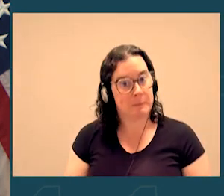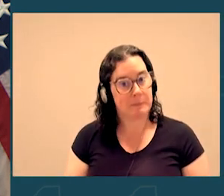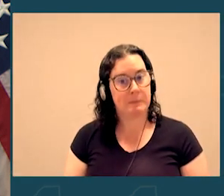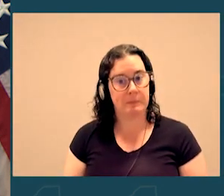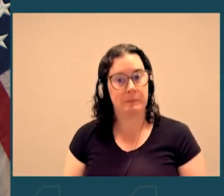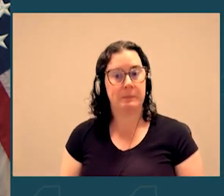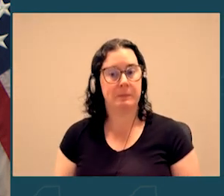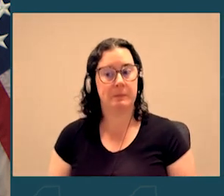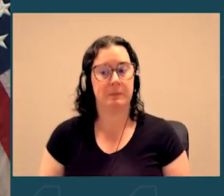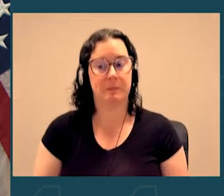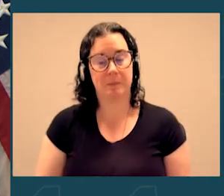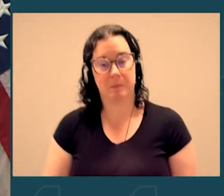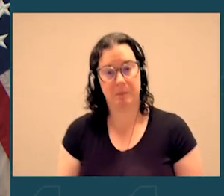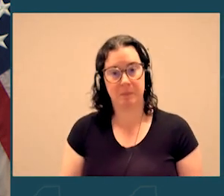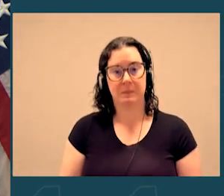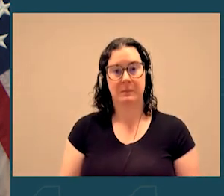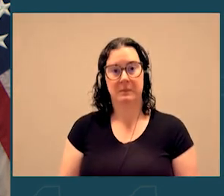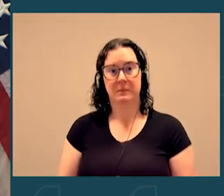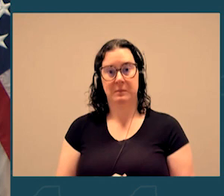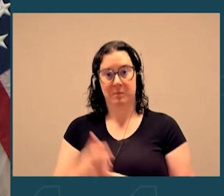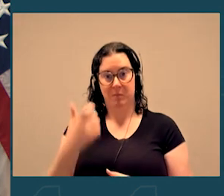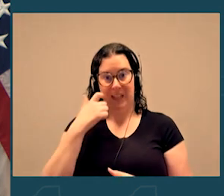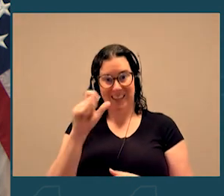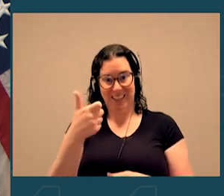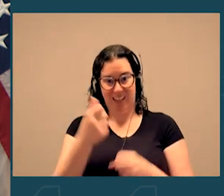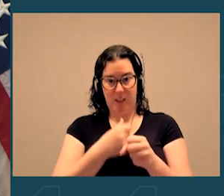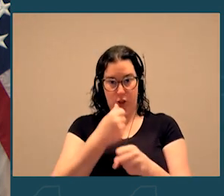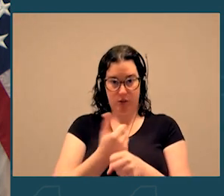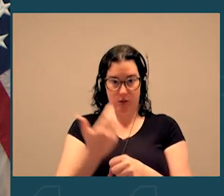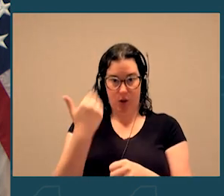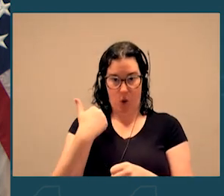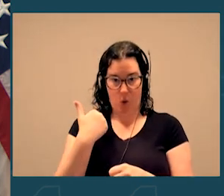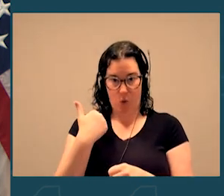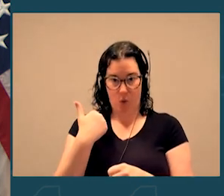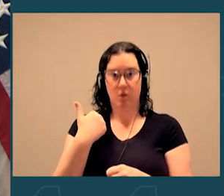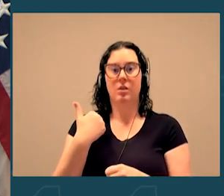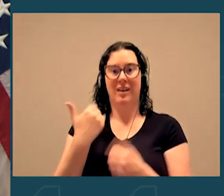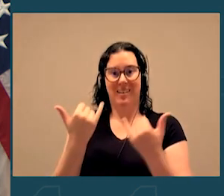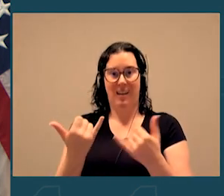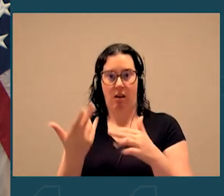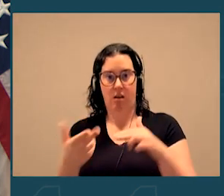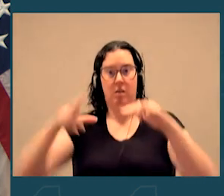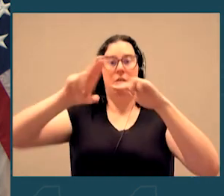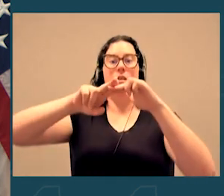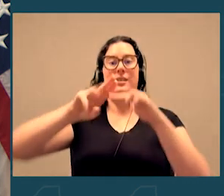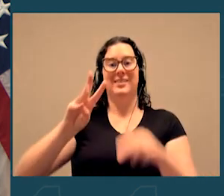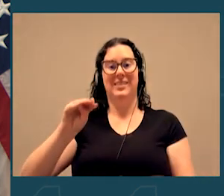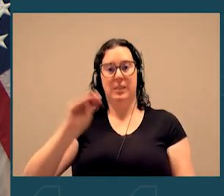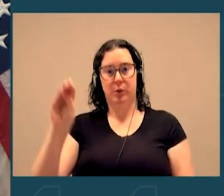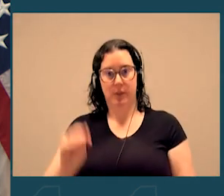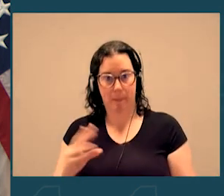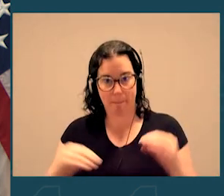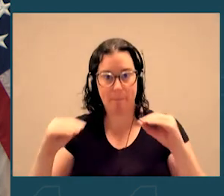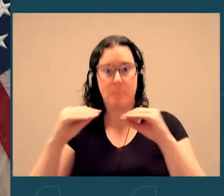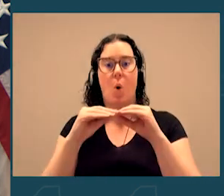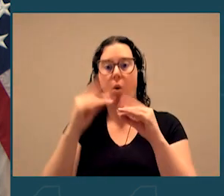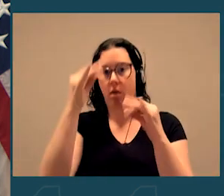That's almost up 60% from a decade ago. So they're falling fast, and they're falling hard.